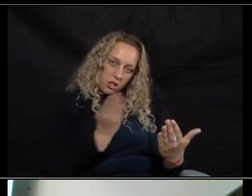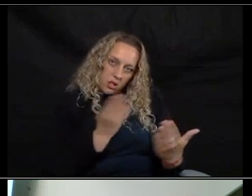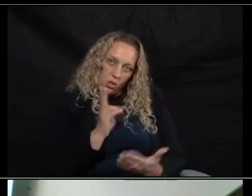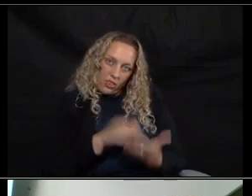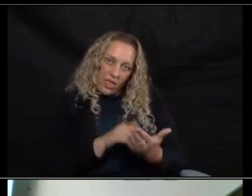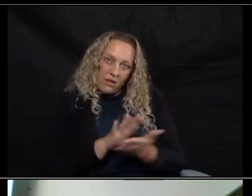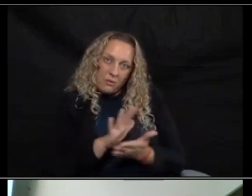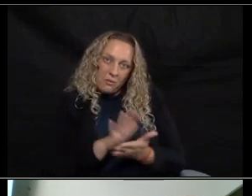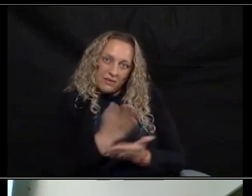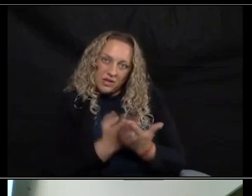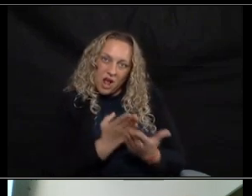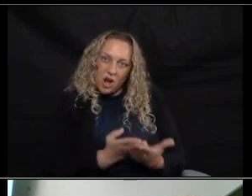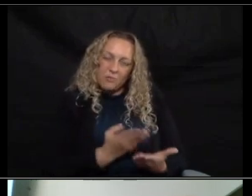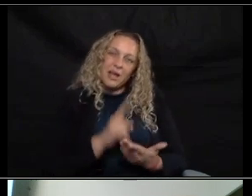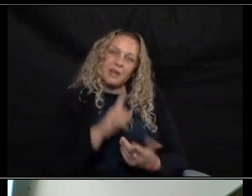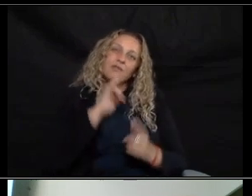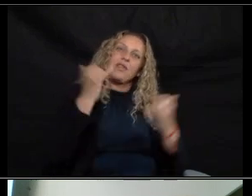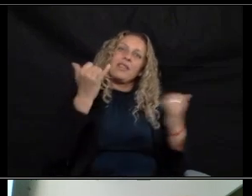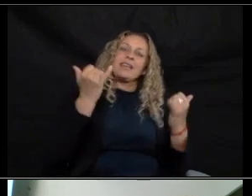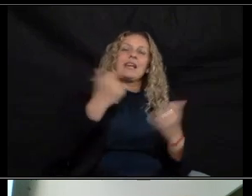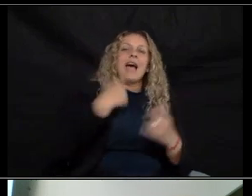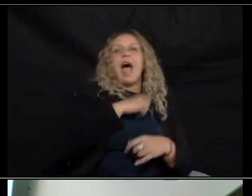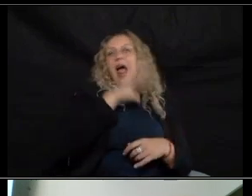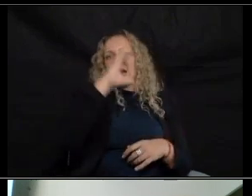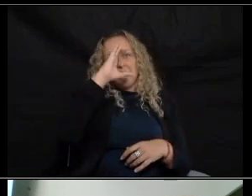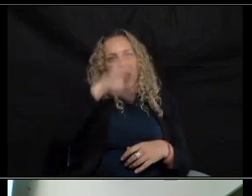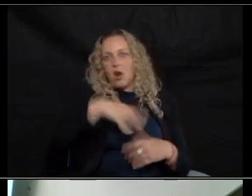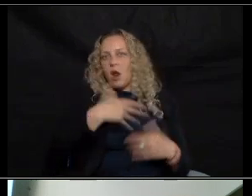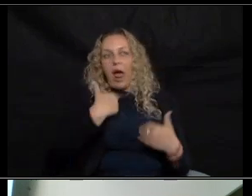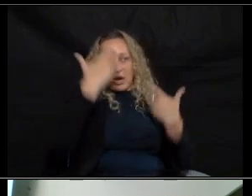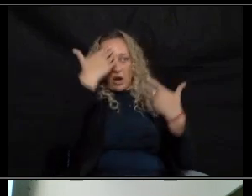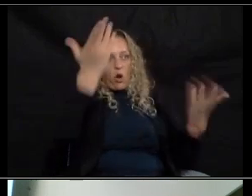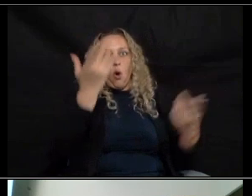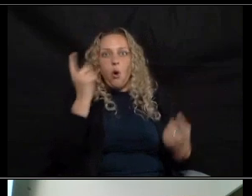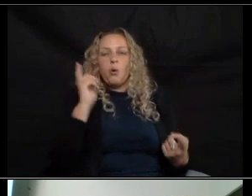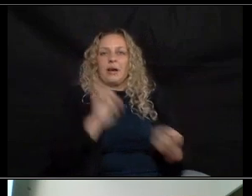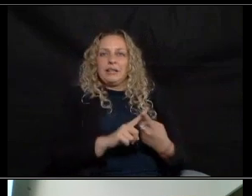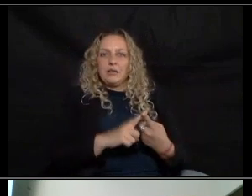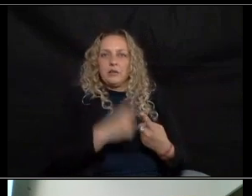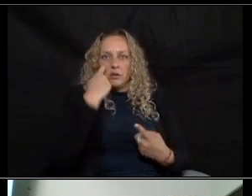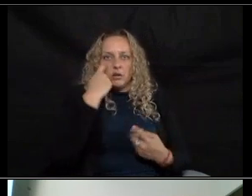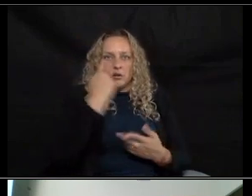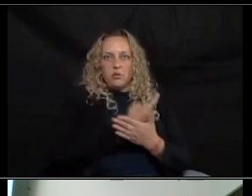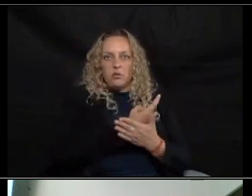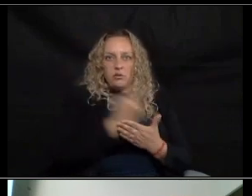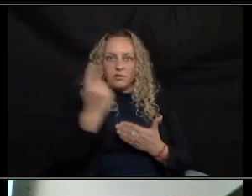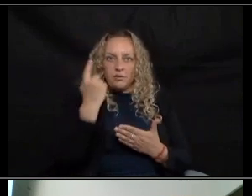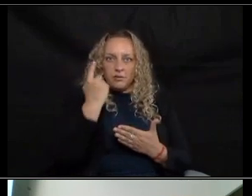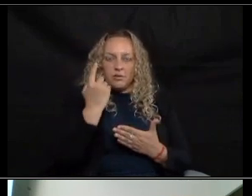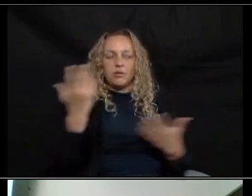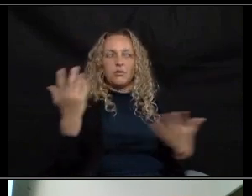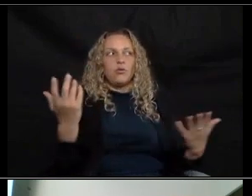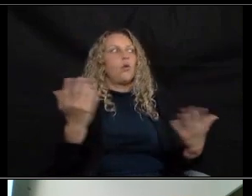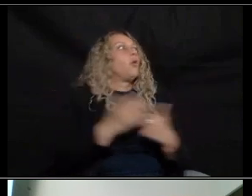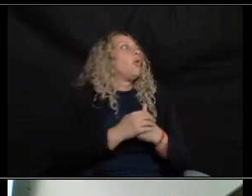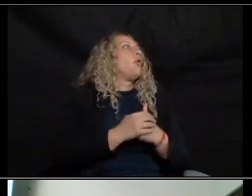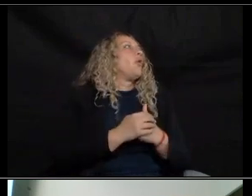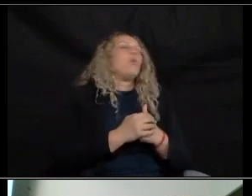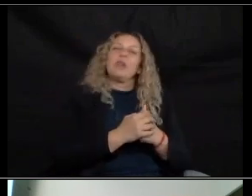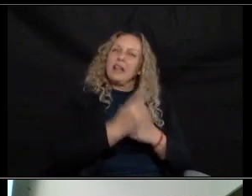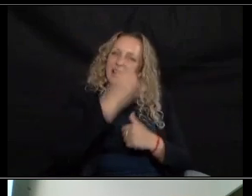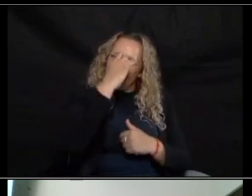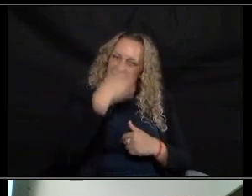of documents to get to this point. I did not know this until the past week. So, you know, to think that